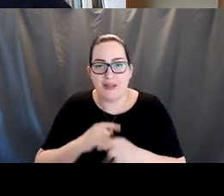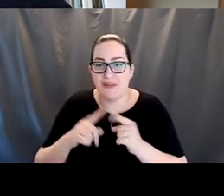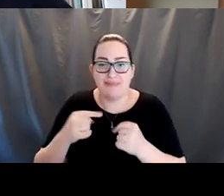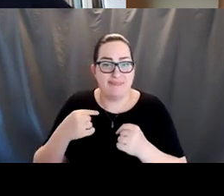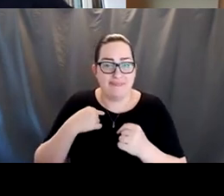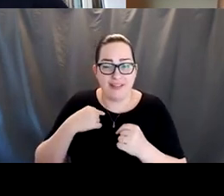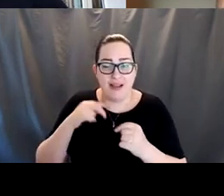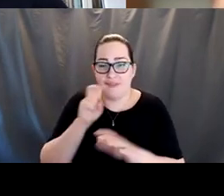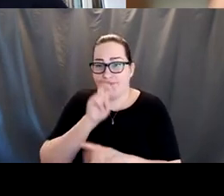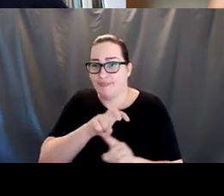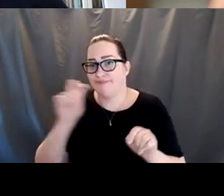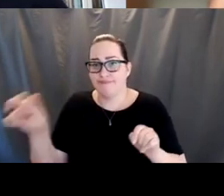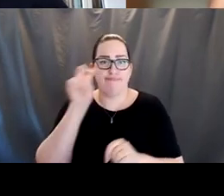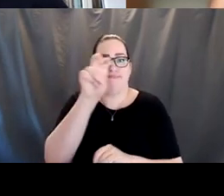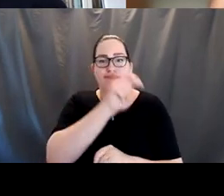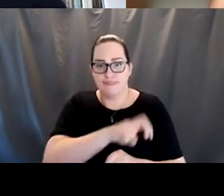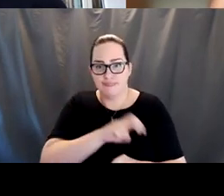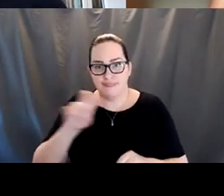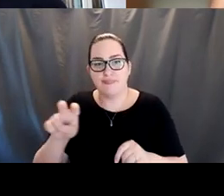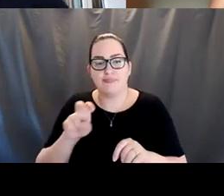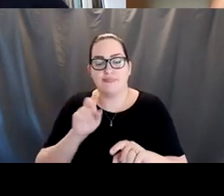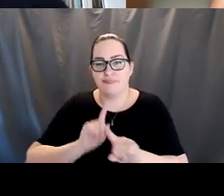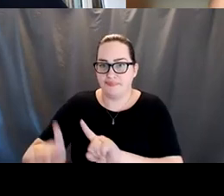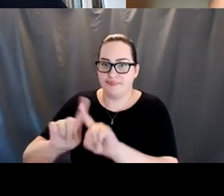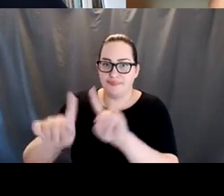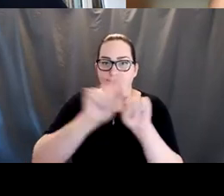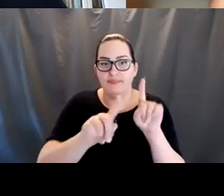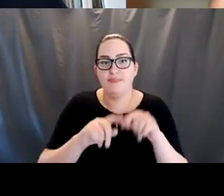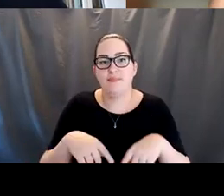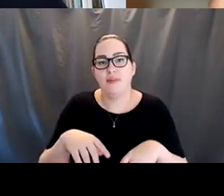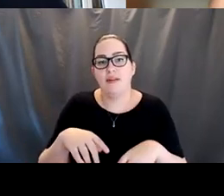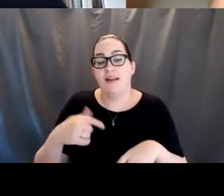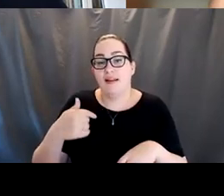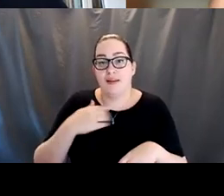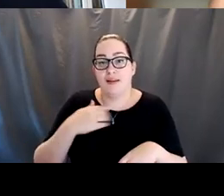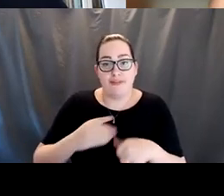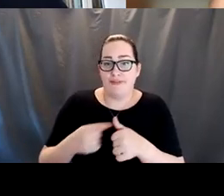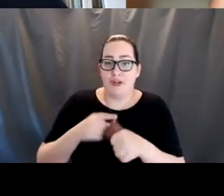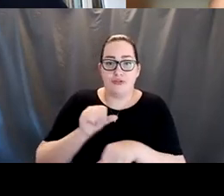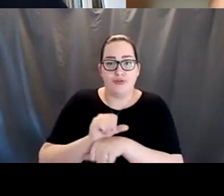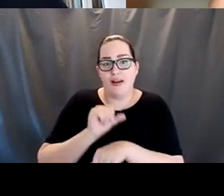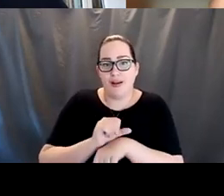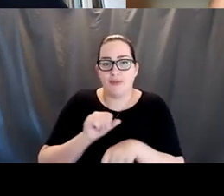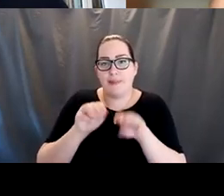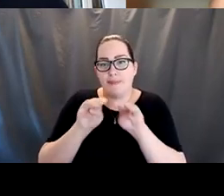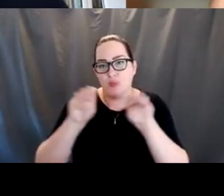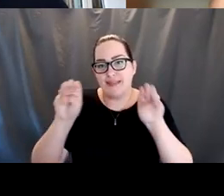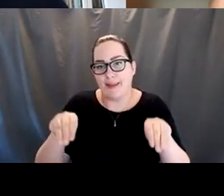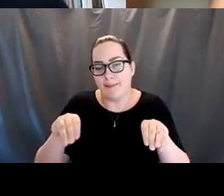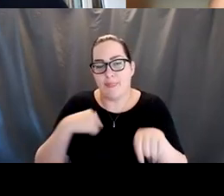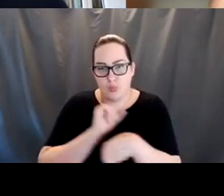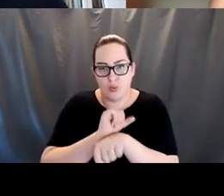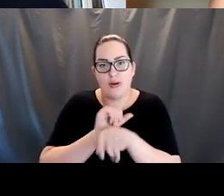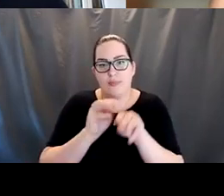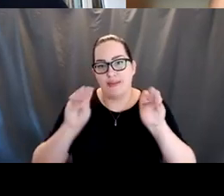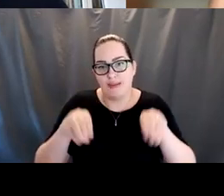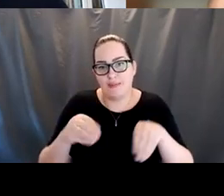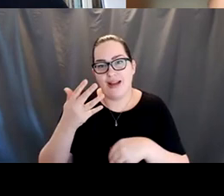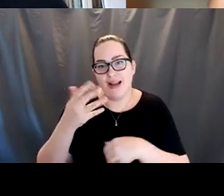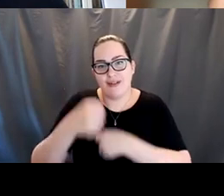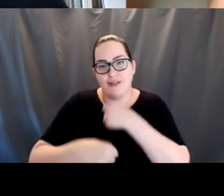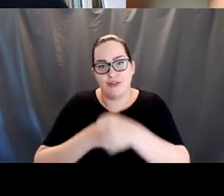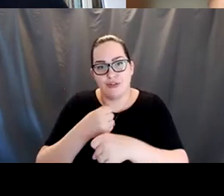was thinking about it as I said it, but in the sense of like being a journalist, you're a creator of a story, you're a creator of the tale, the